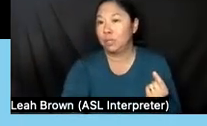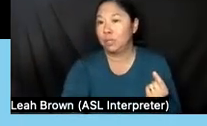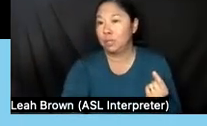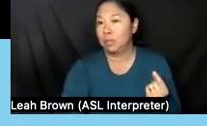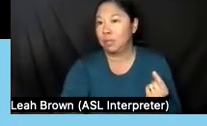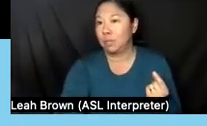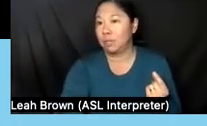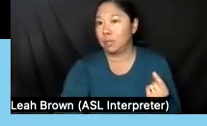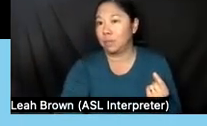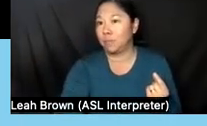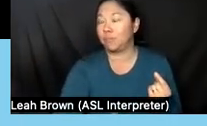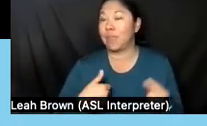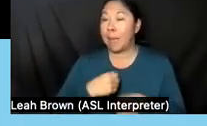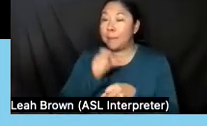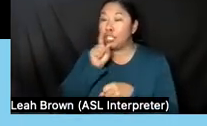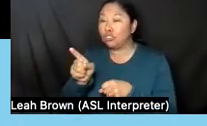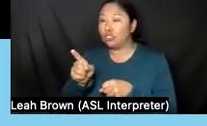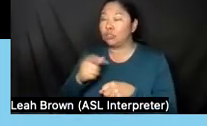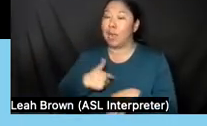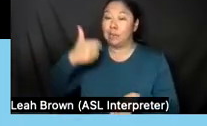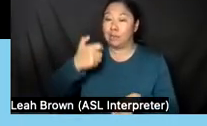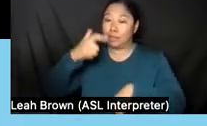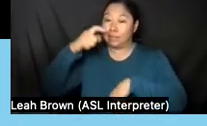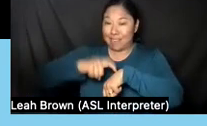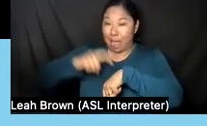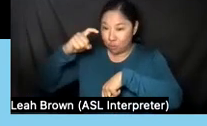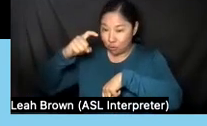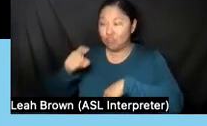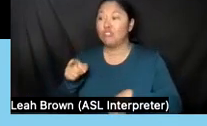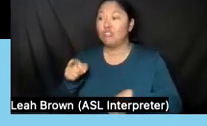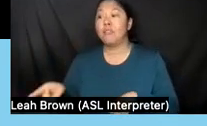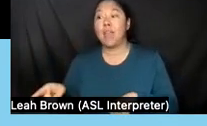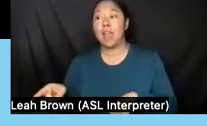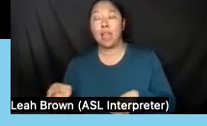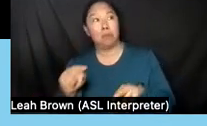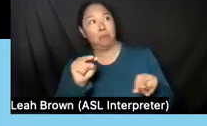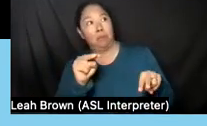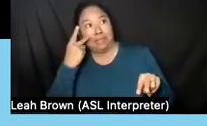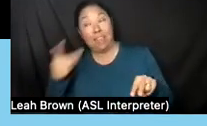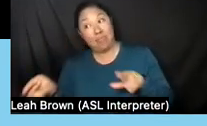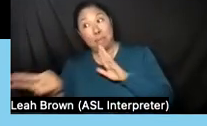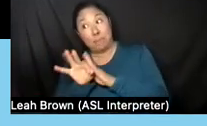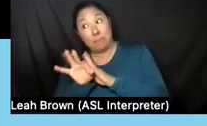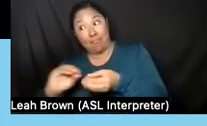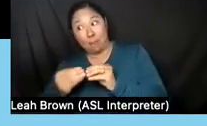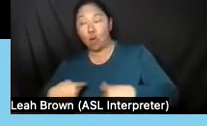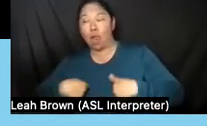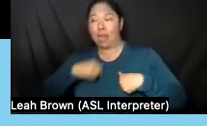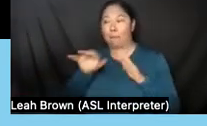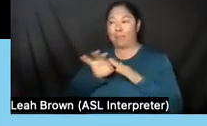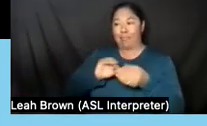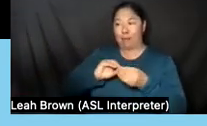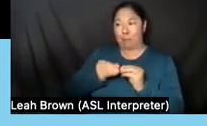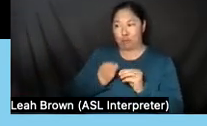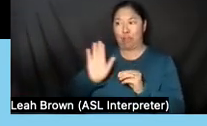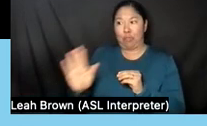are, I put the timer on and then they're accountable because they chose that number. I didn't. Mm-hmm. And that's a great way to have